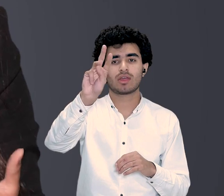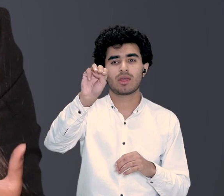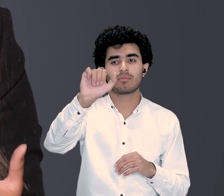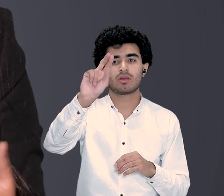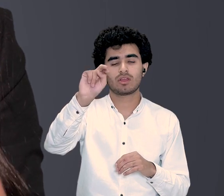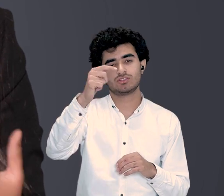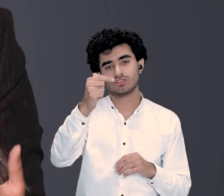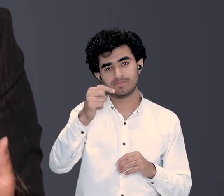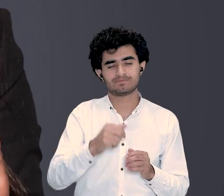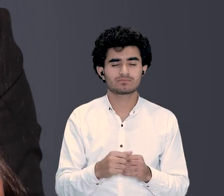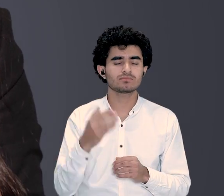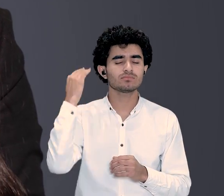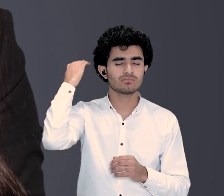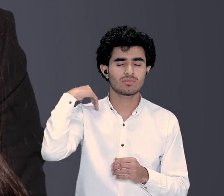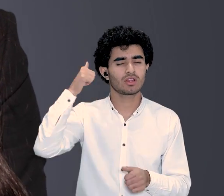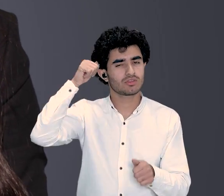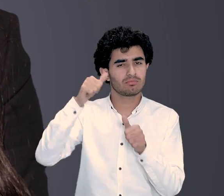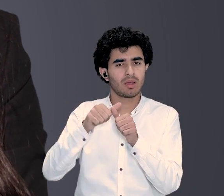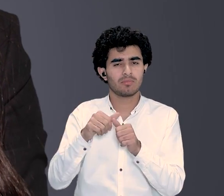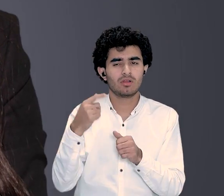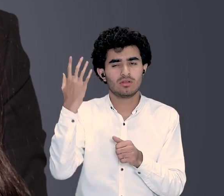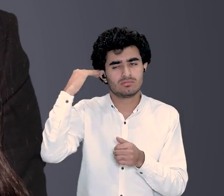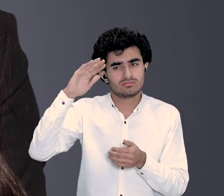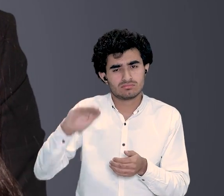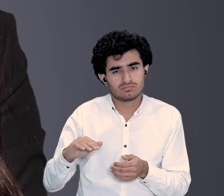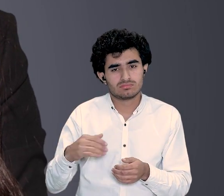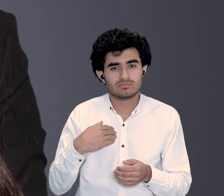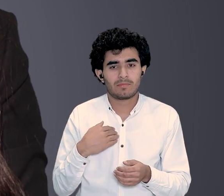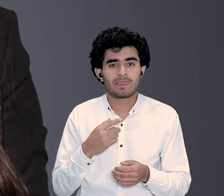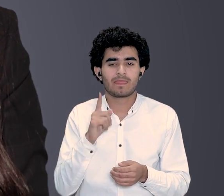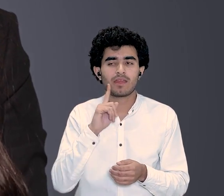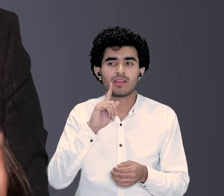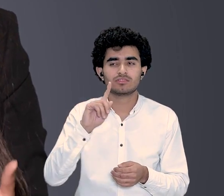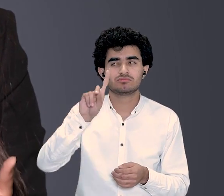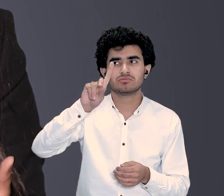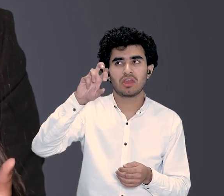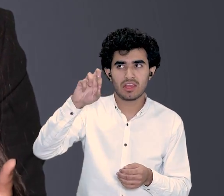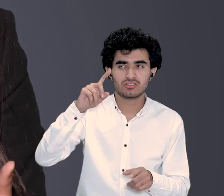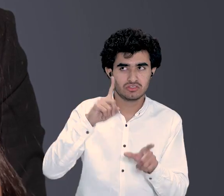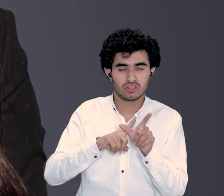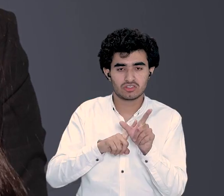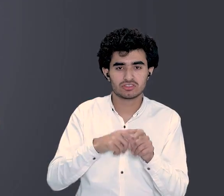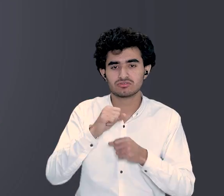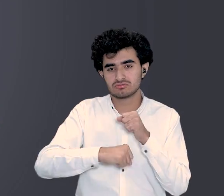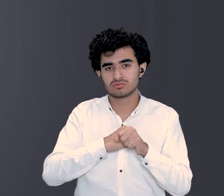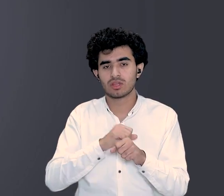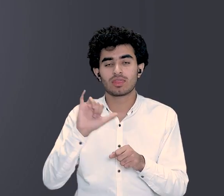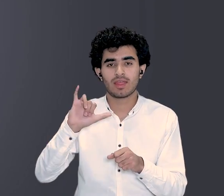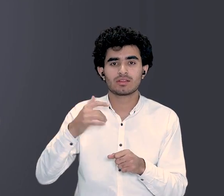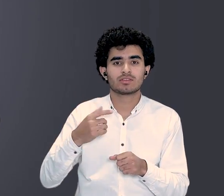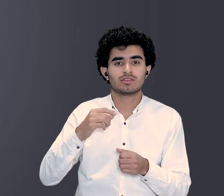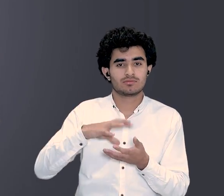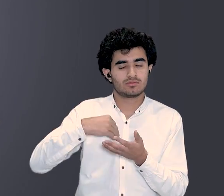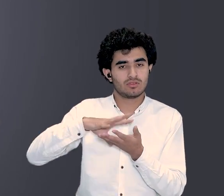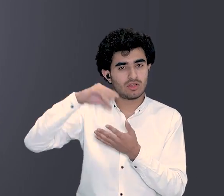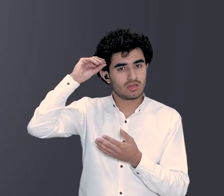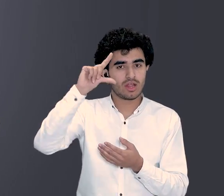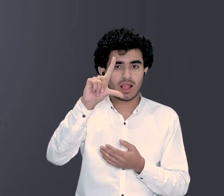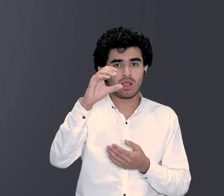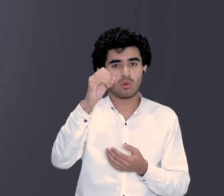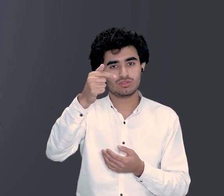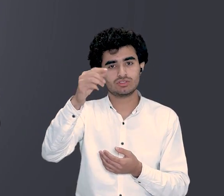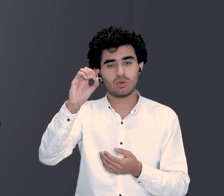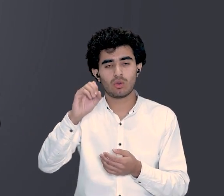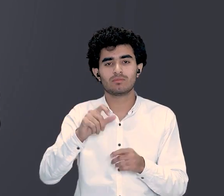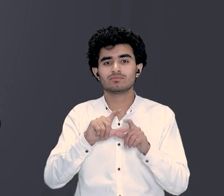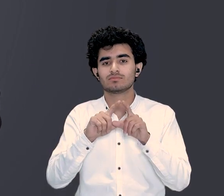learning Logo, which is a programming language that came out of MIT in the early 80s when I was 8 years. My brother taught